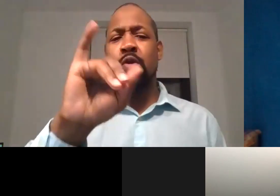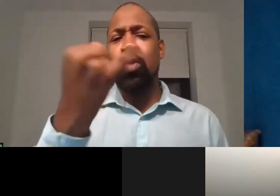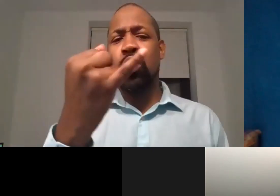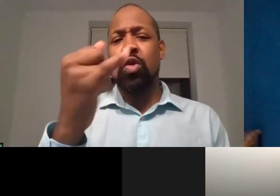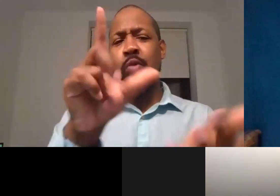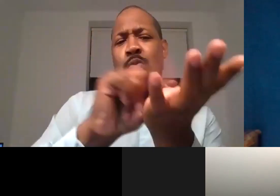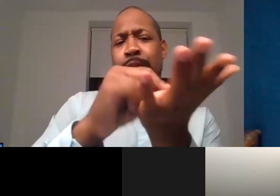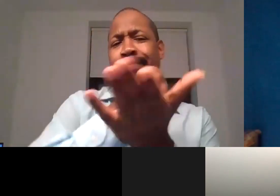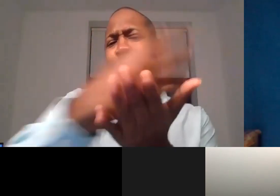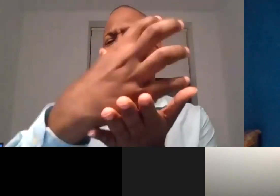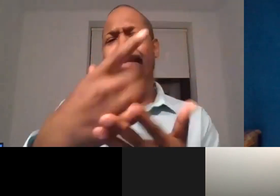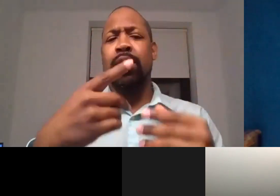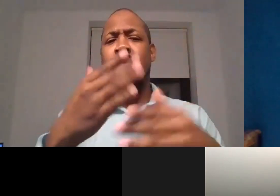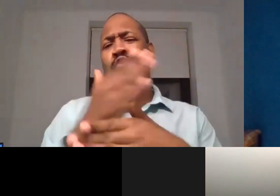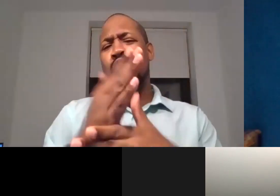so